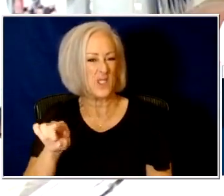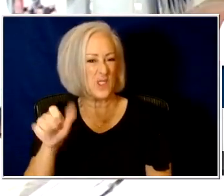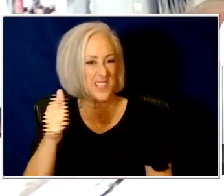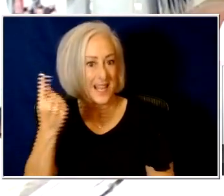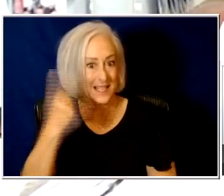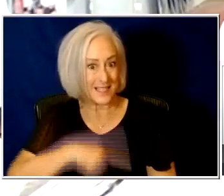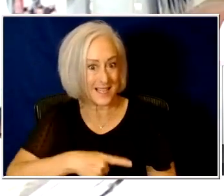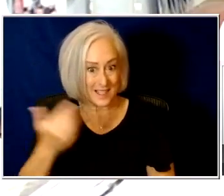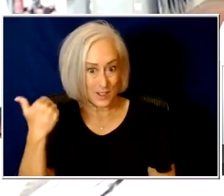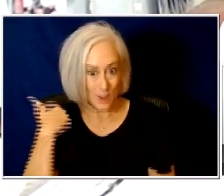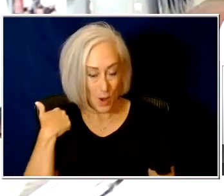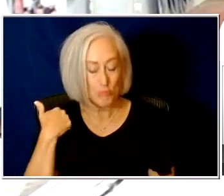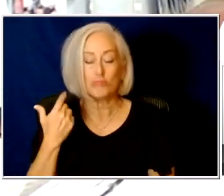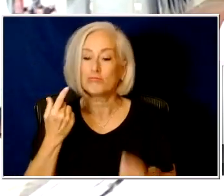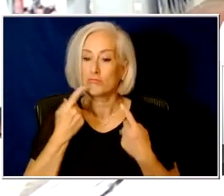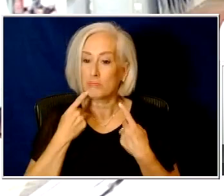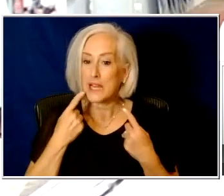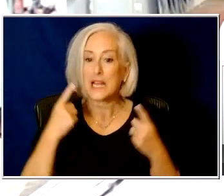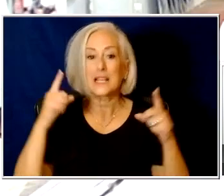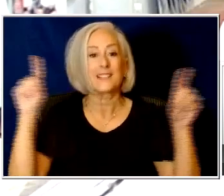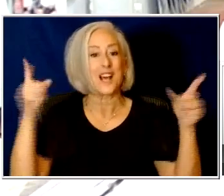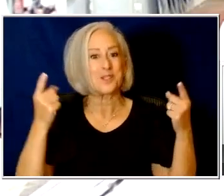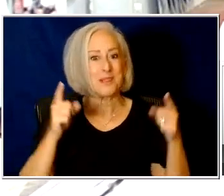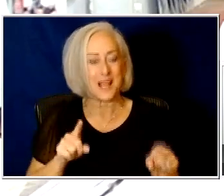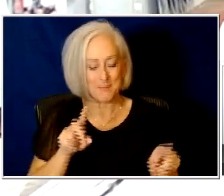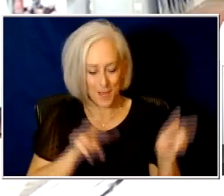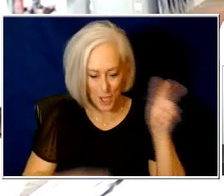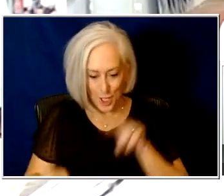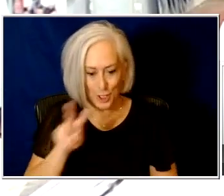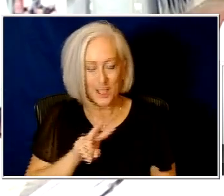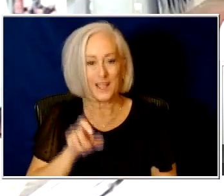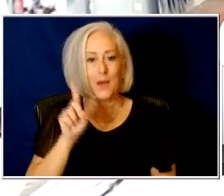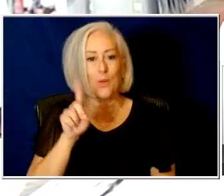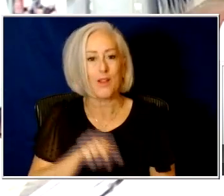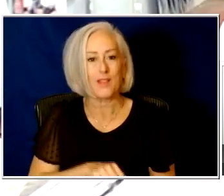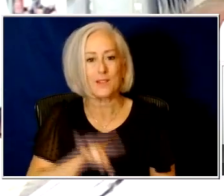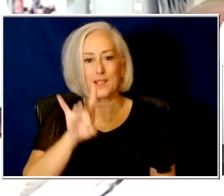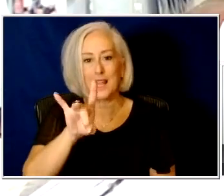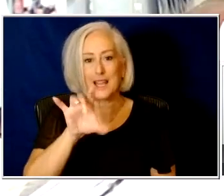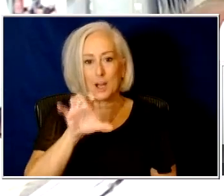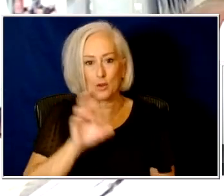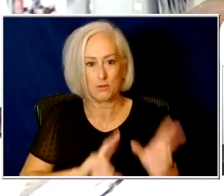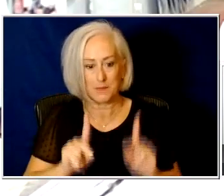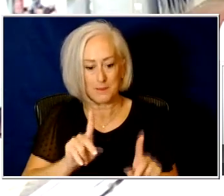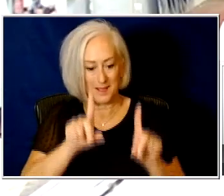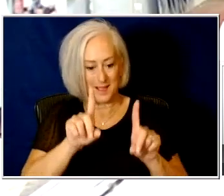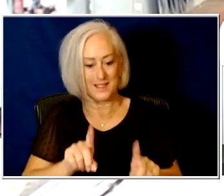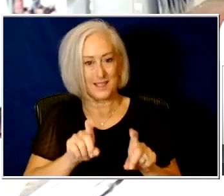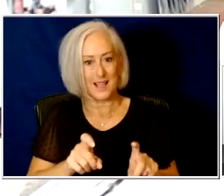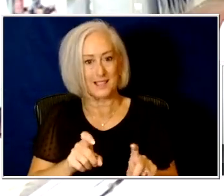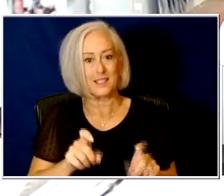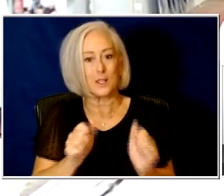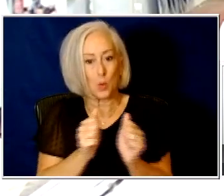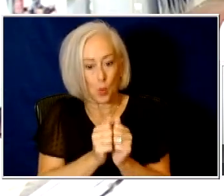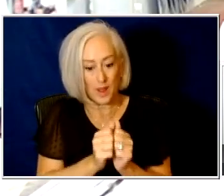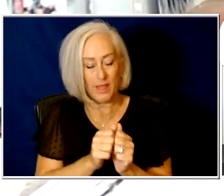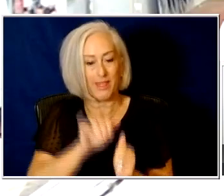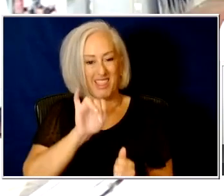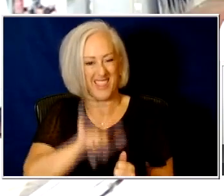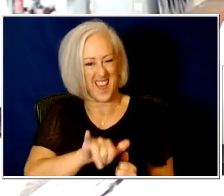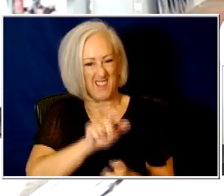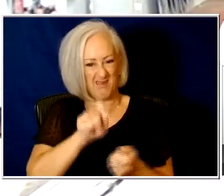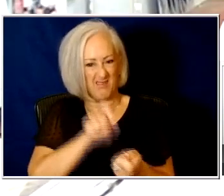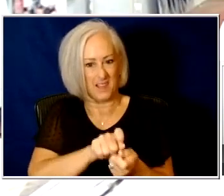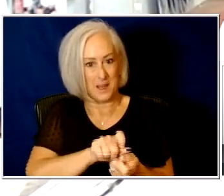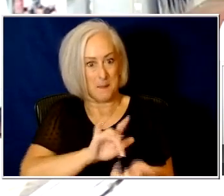announcement was made looking at 1,800 people who were tested with this drug with Alzheimer's disease, and it's